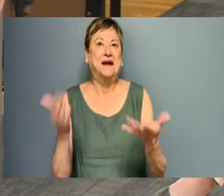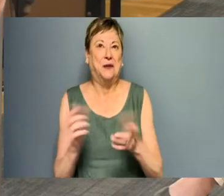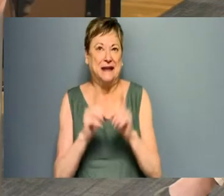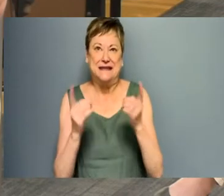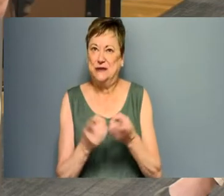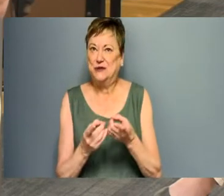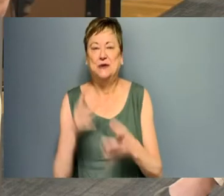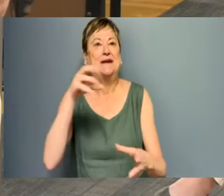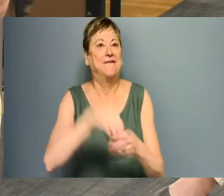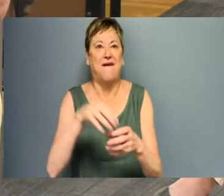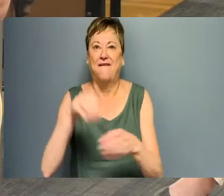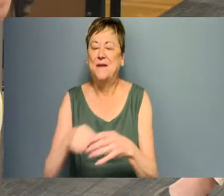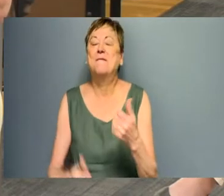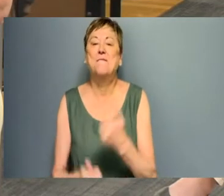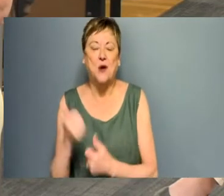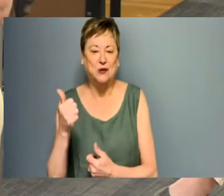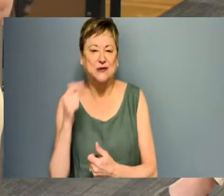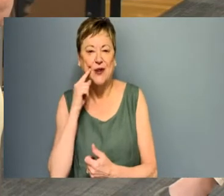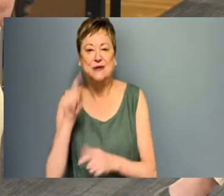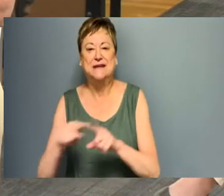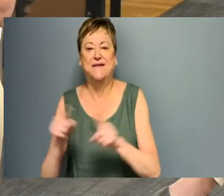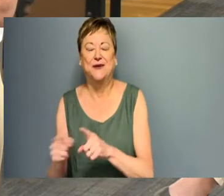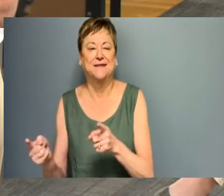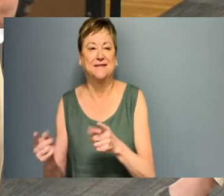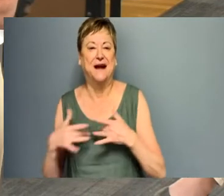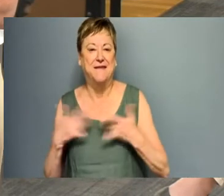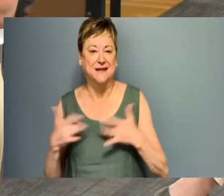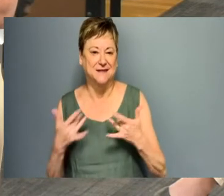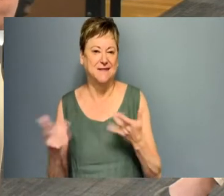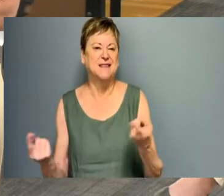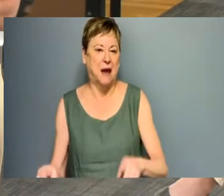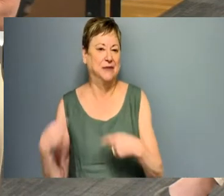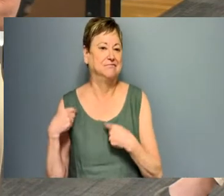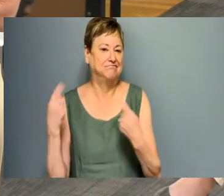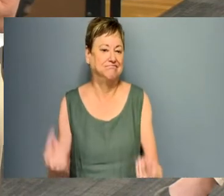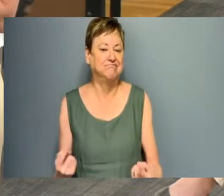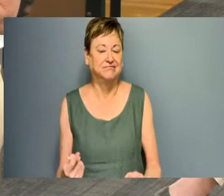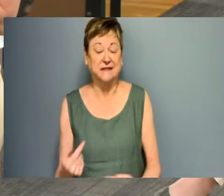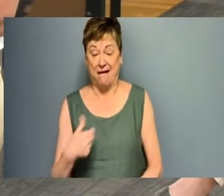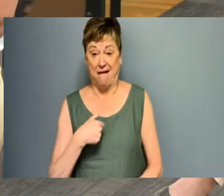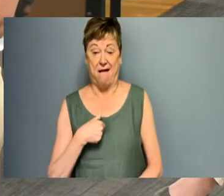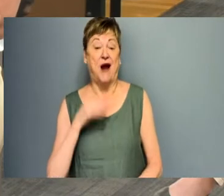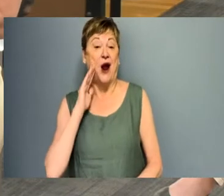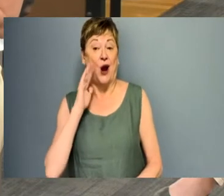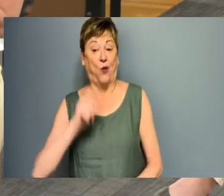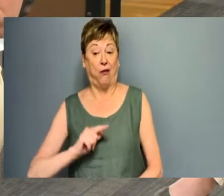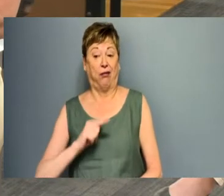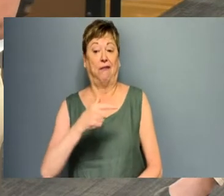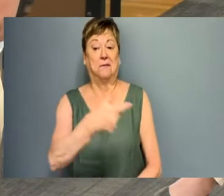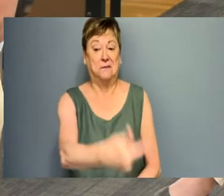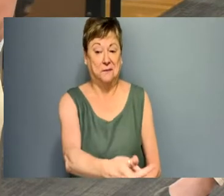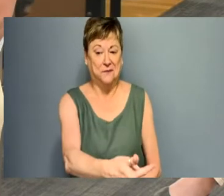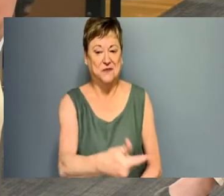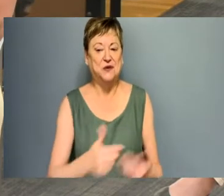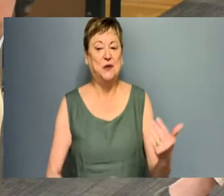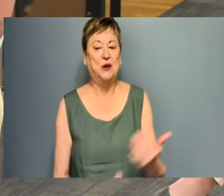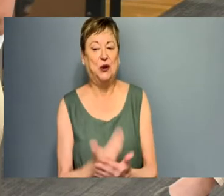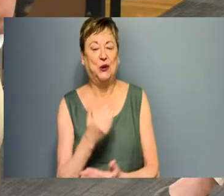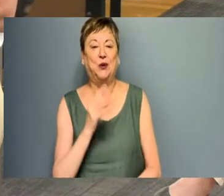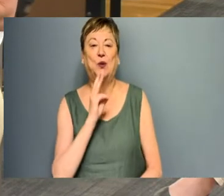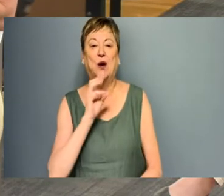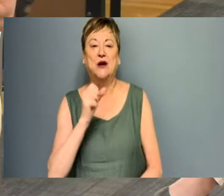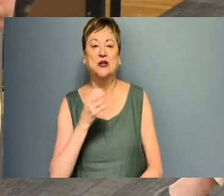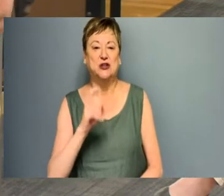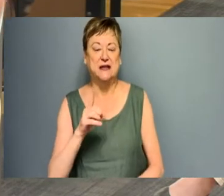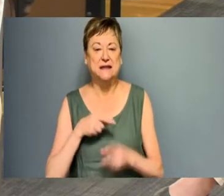of these events and these projects. So I'm going to hand off this presentation to our new watershed specialist,